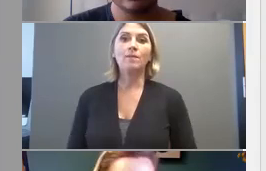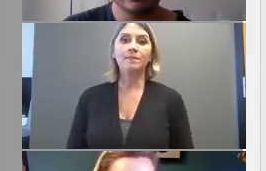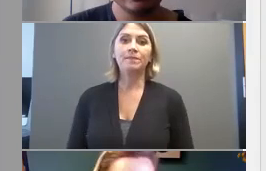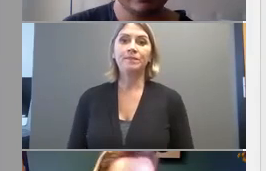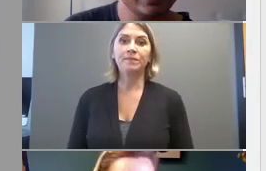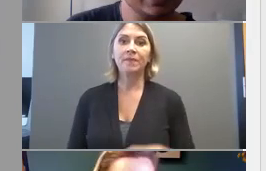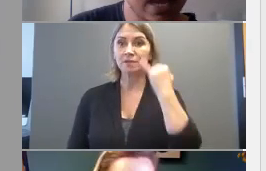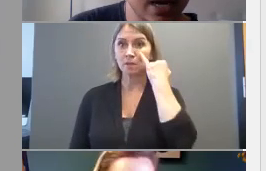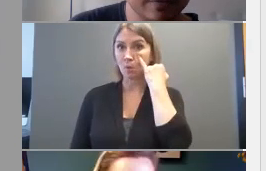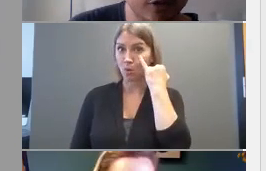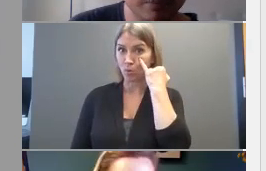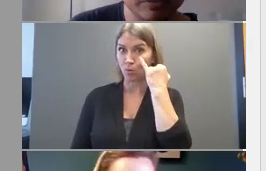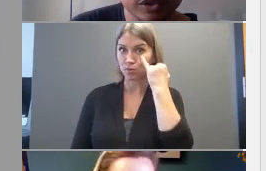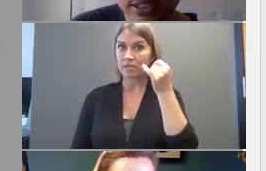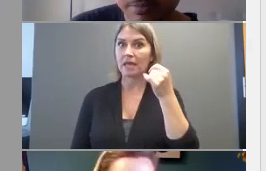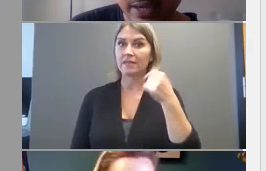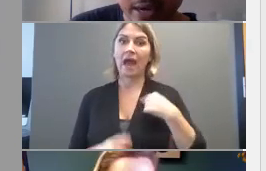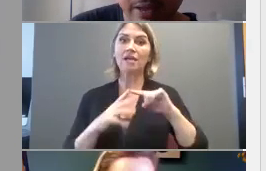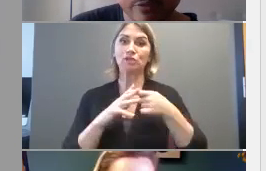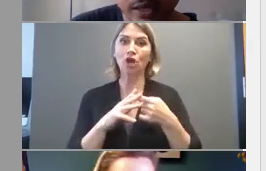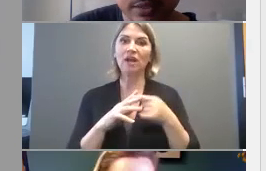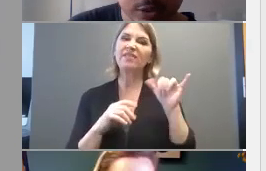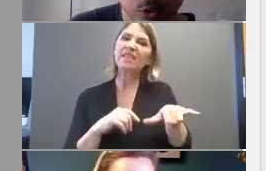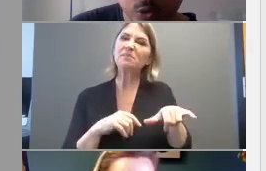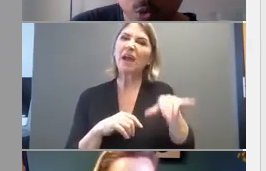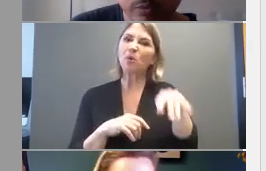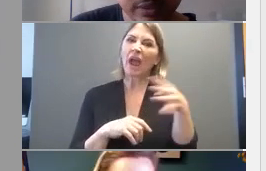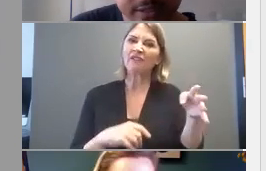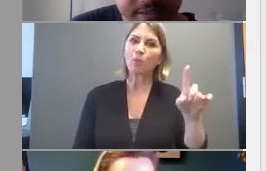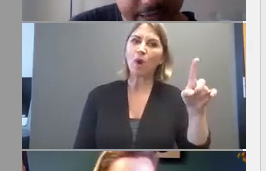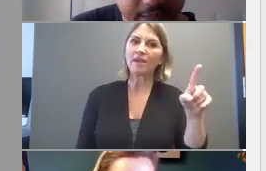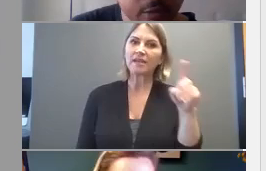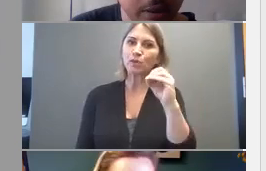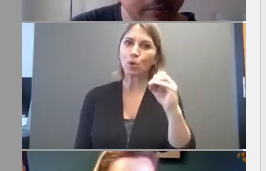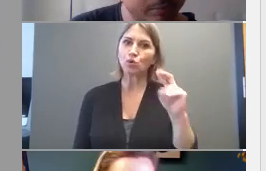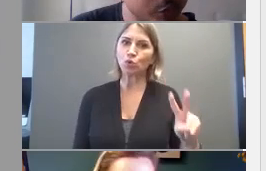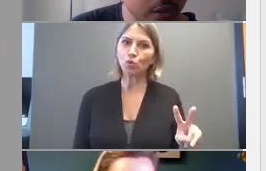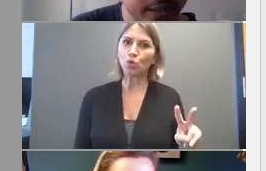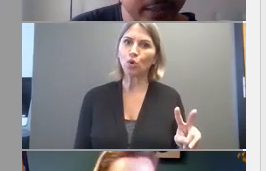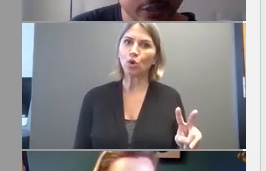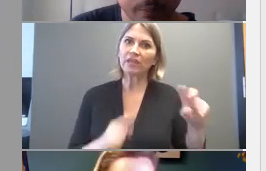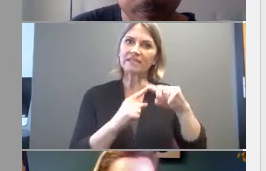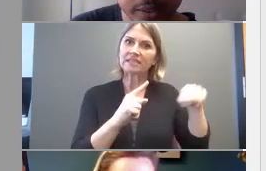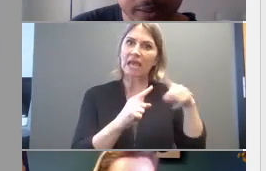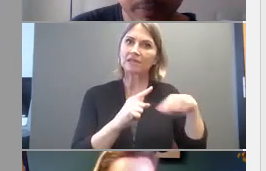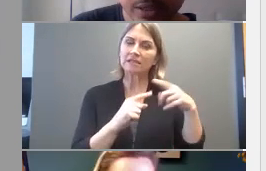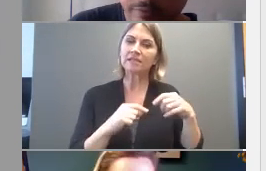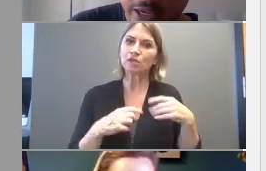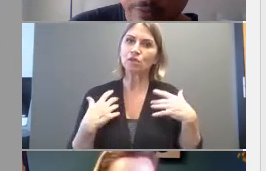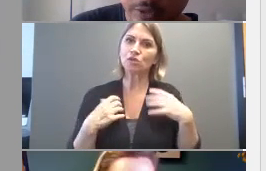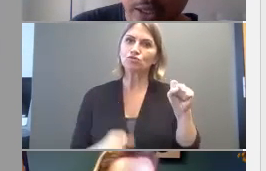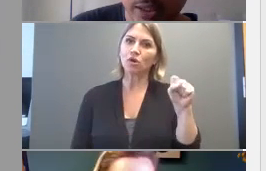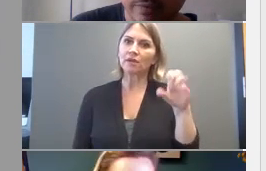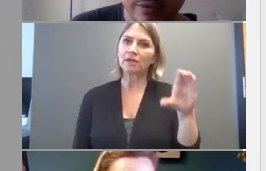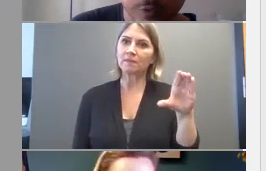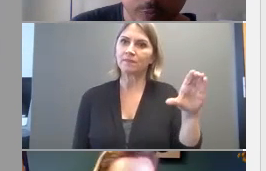let's say that I start from, so this is my graph 1, 0, 2. This is a cyclic strongly connected component. We